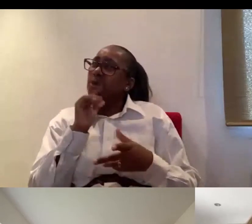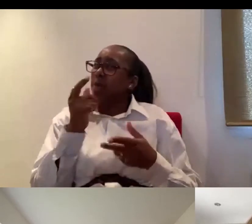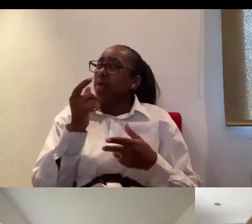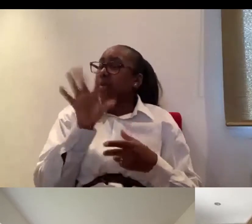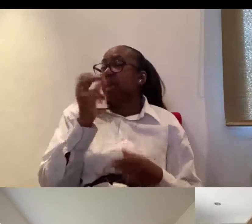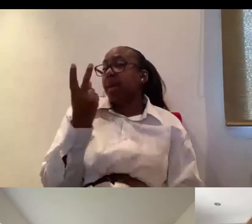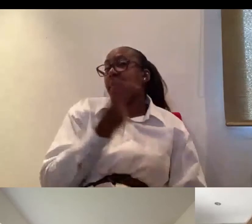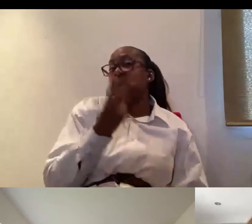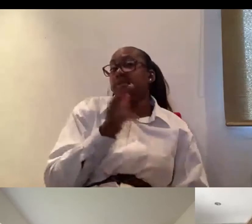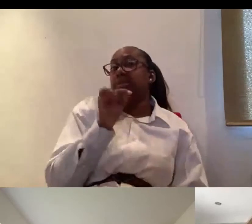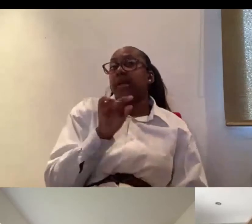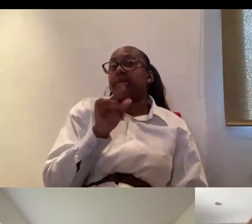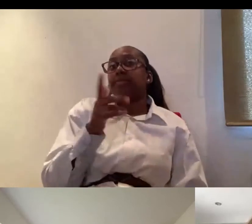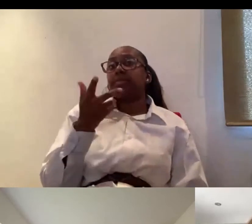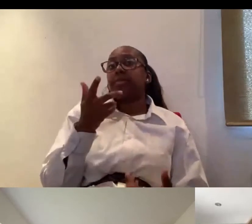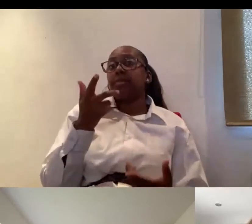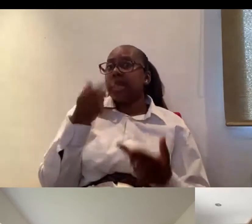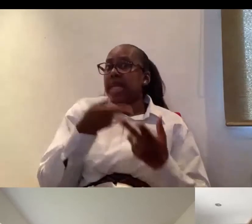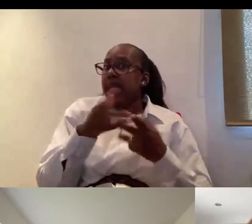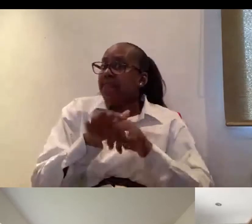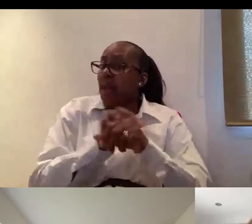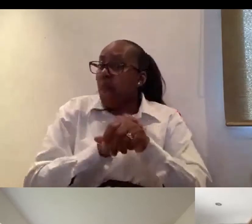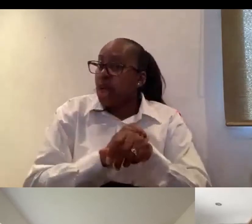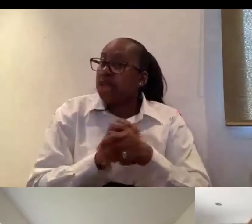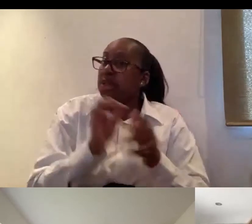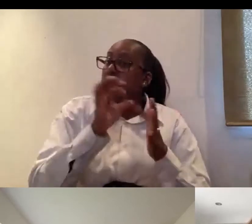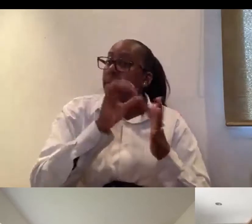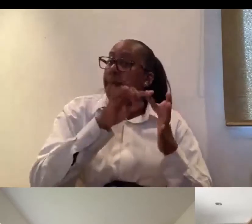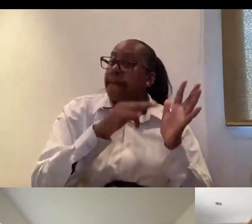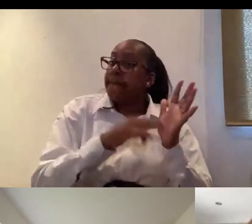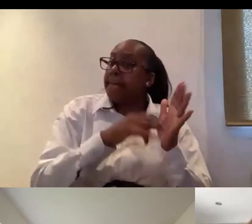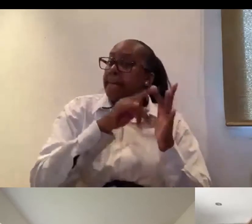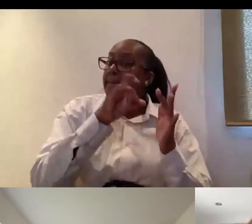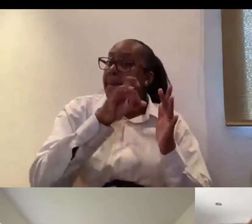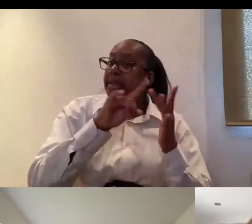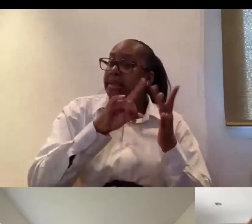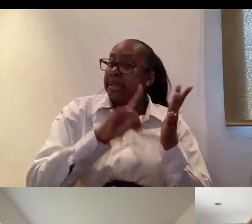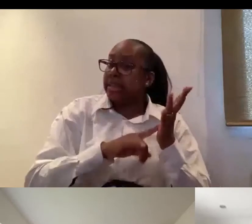vaccine. But allergy to penicillin, absolutely, the vaccine's safe, and I advise you to have it.